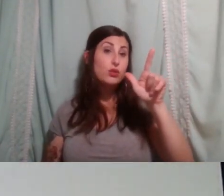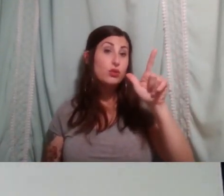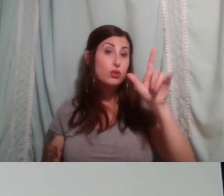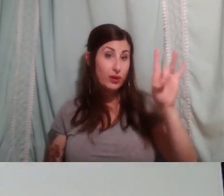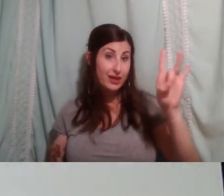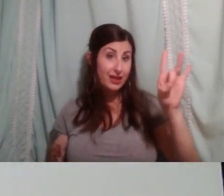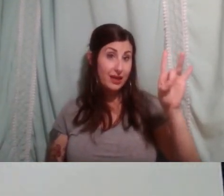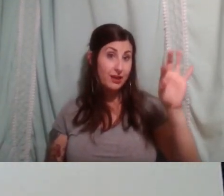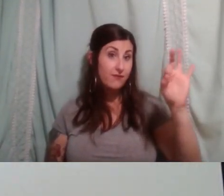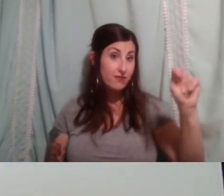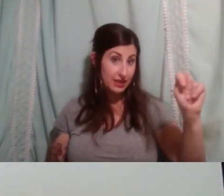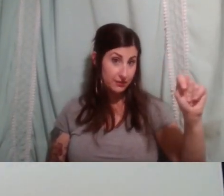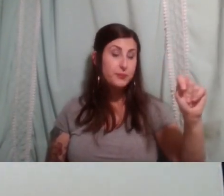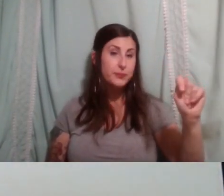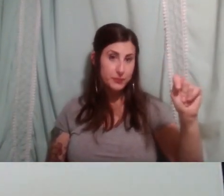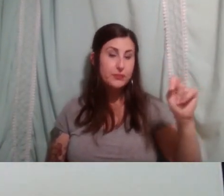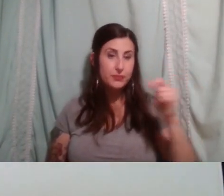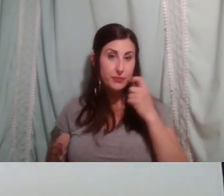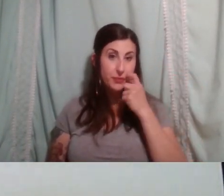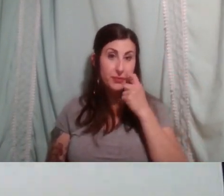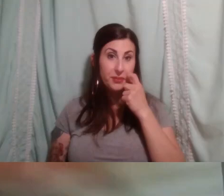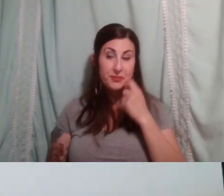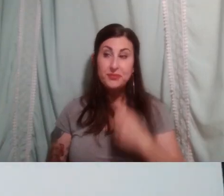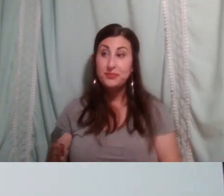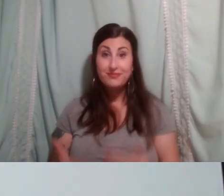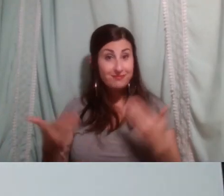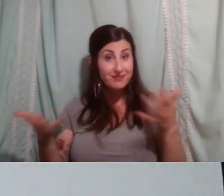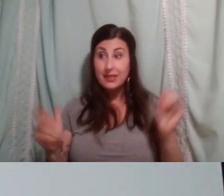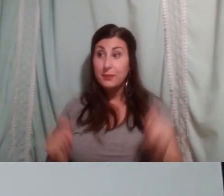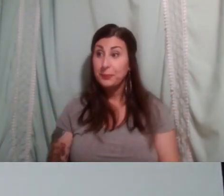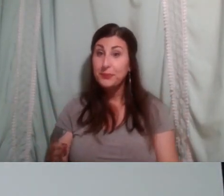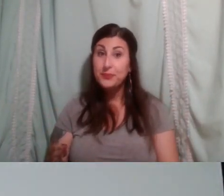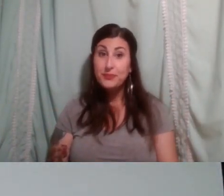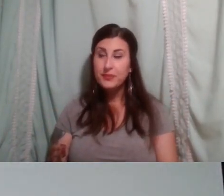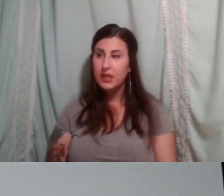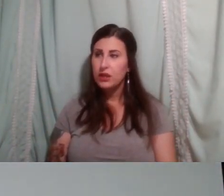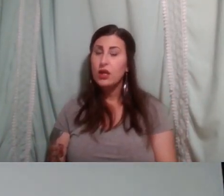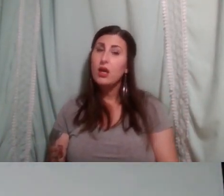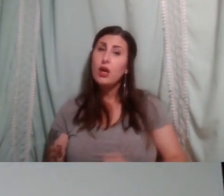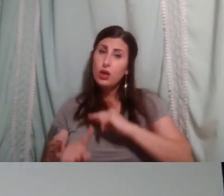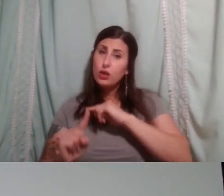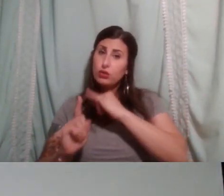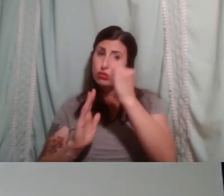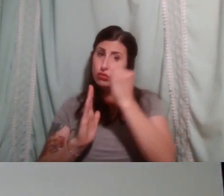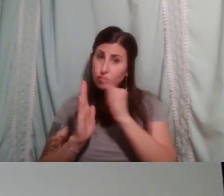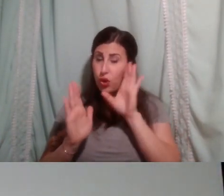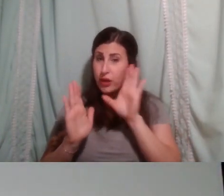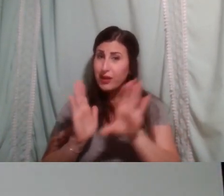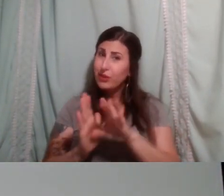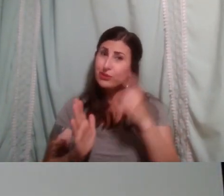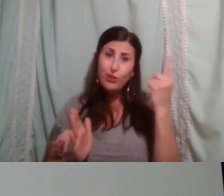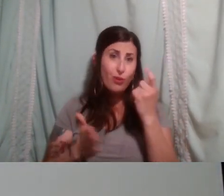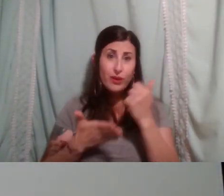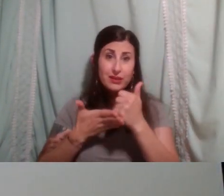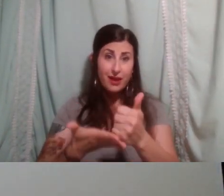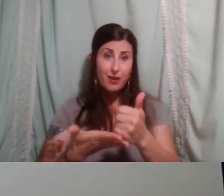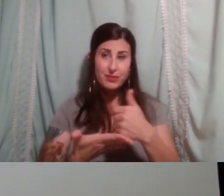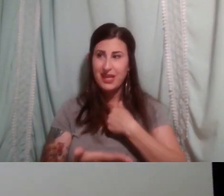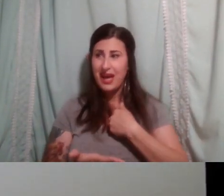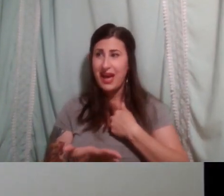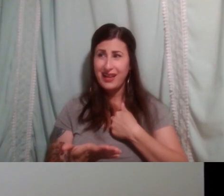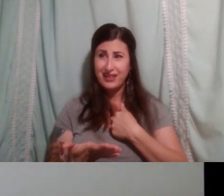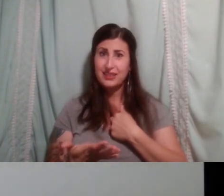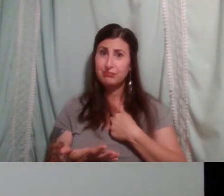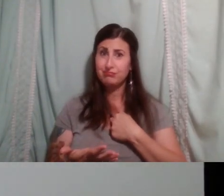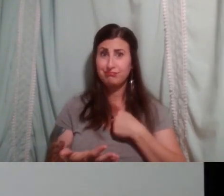that's 28 feet. There we go. Drawing a picture always helps. And if you notice, I